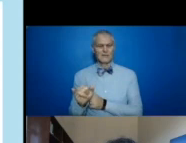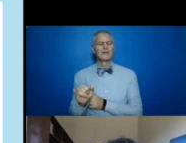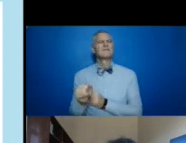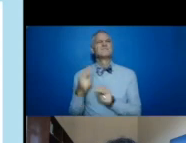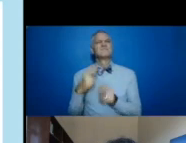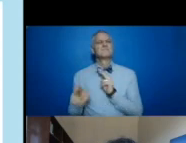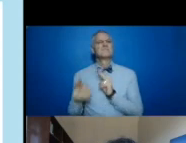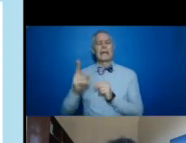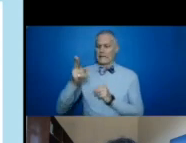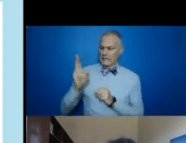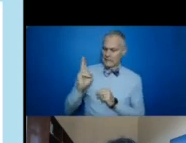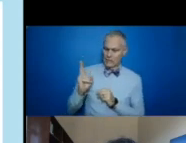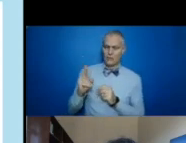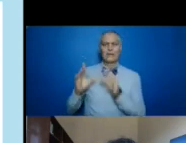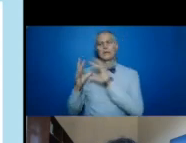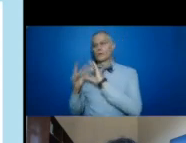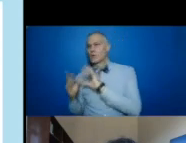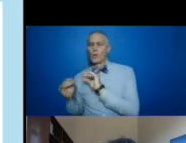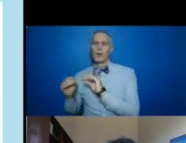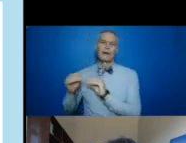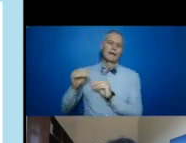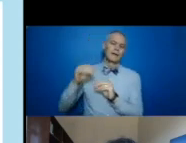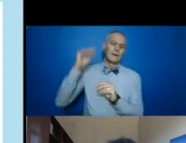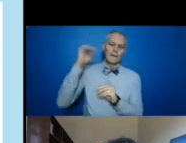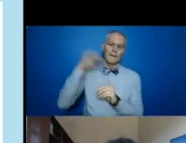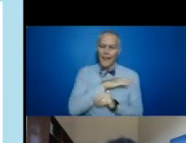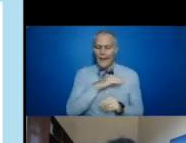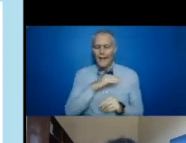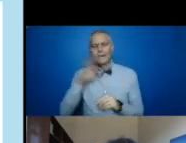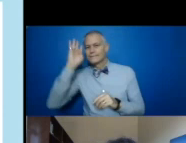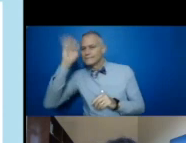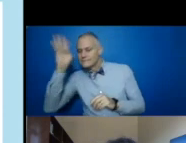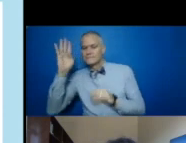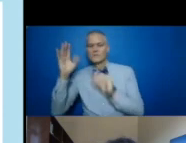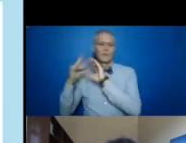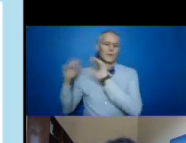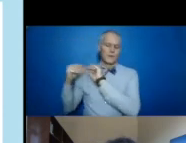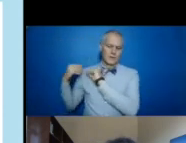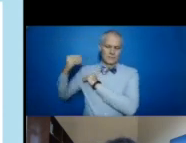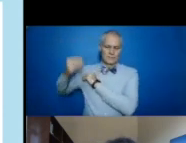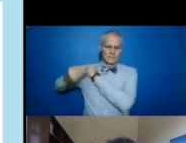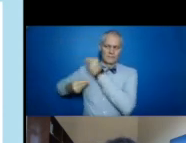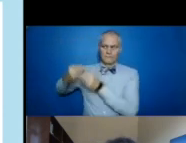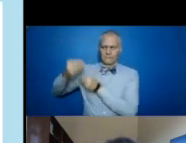history, folklore, mythology, lies, the narratives that get passed down to